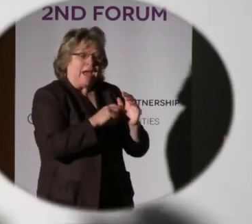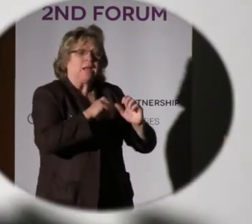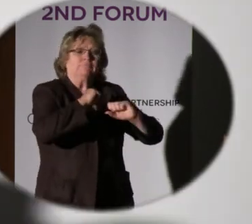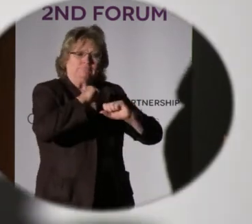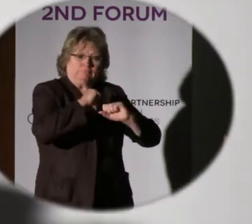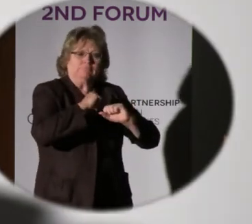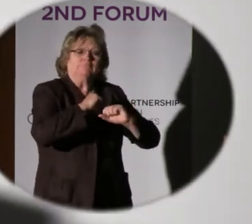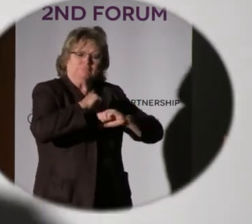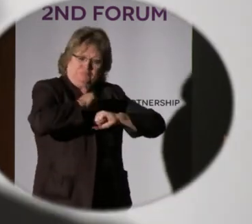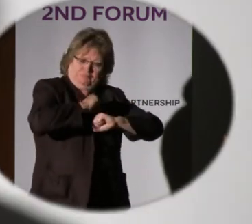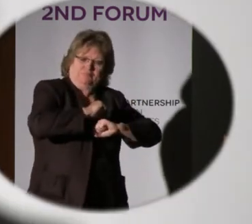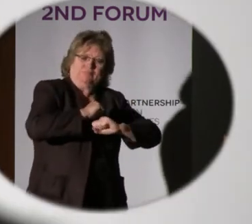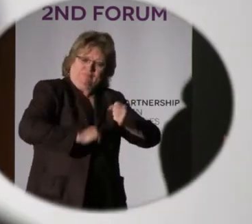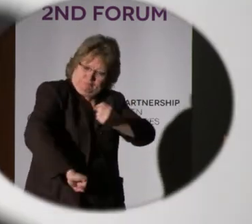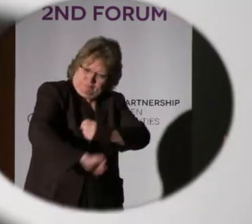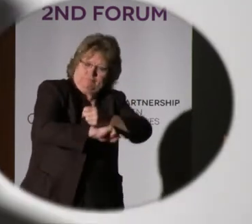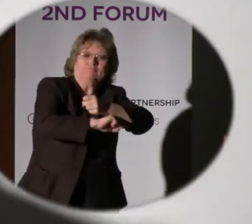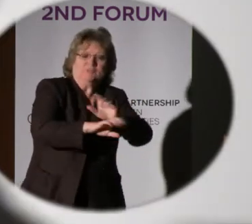Inside the law,